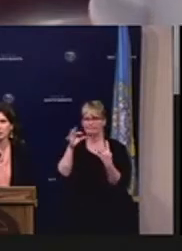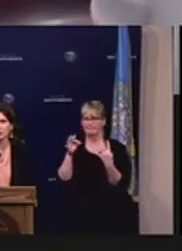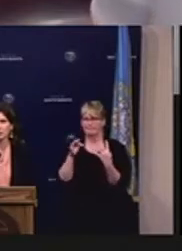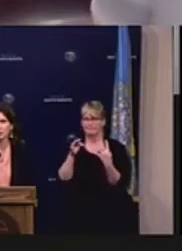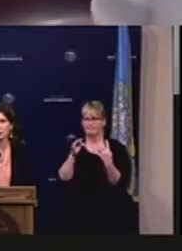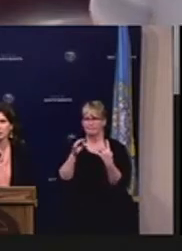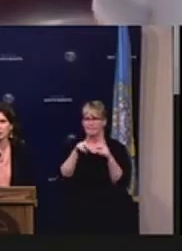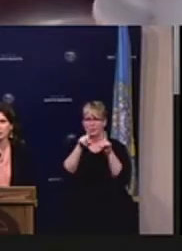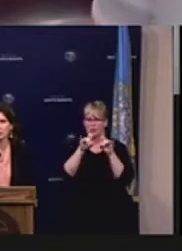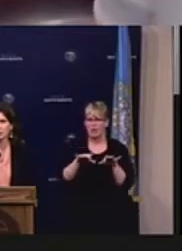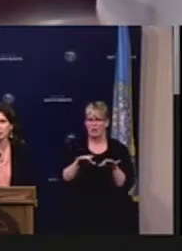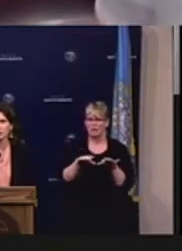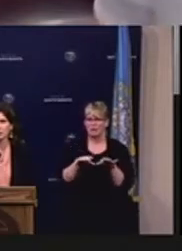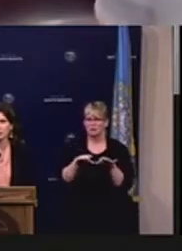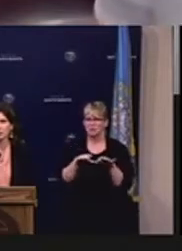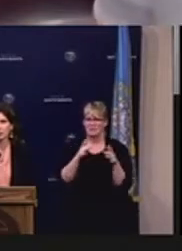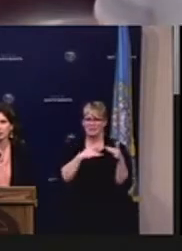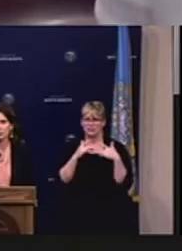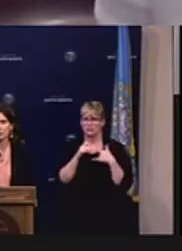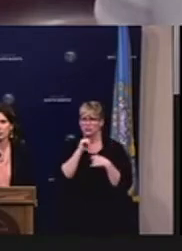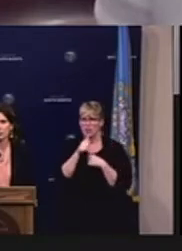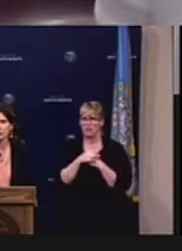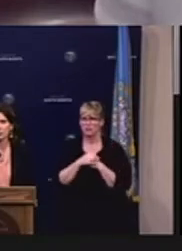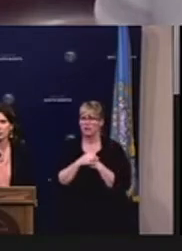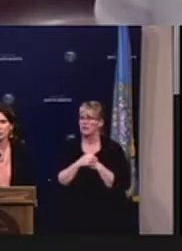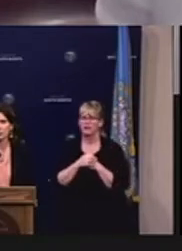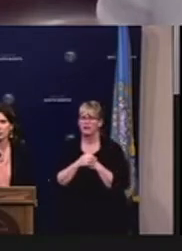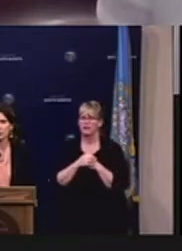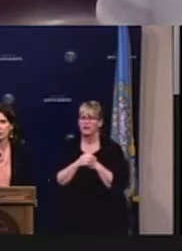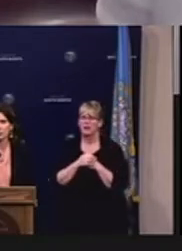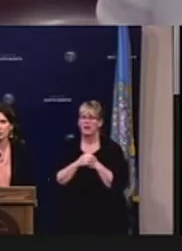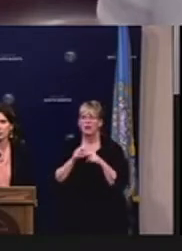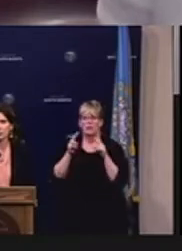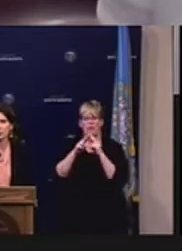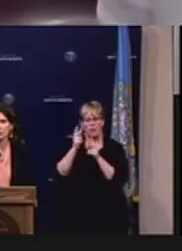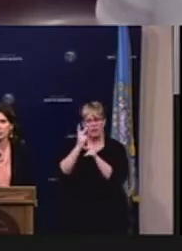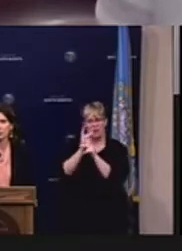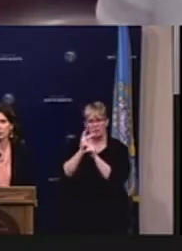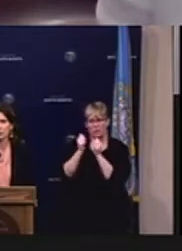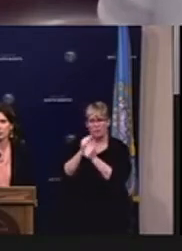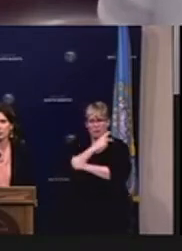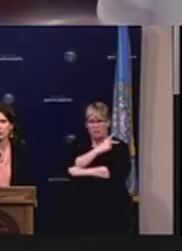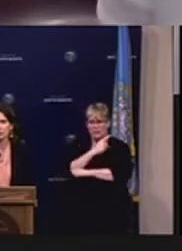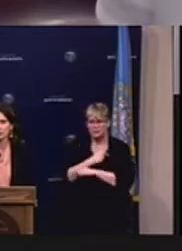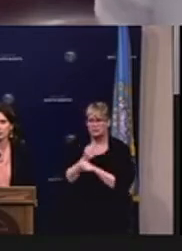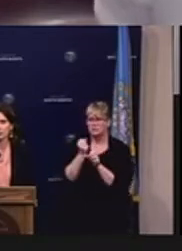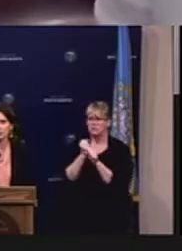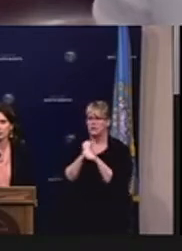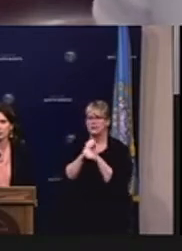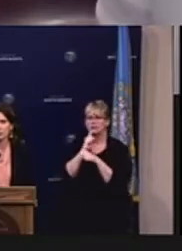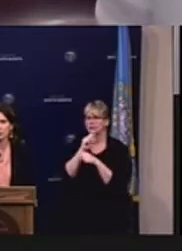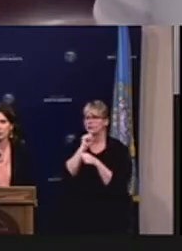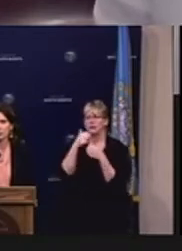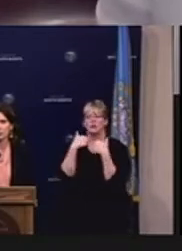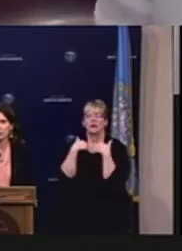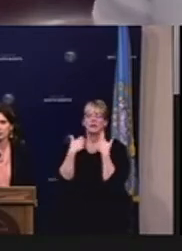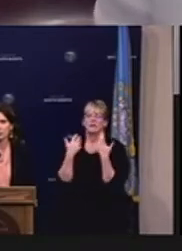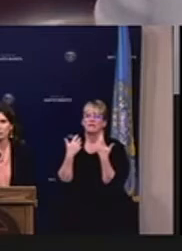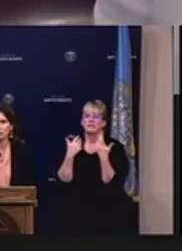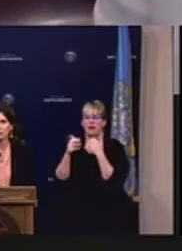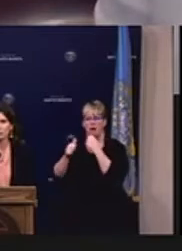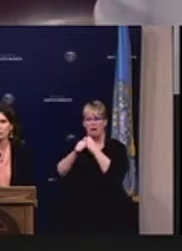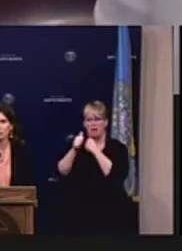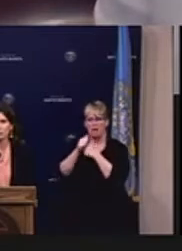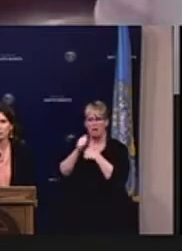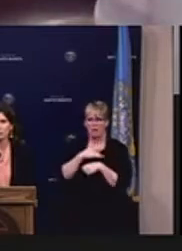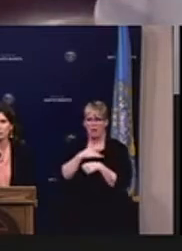concern. We're being very selective in the patients. We're making sure that they don't have any potential harmful heart